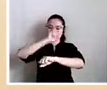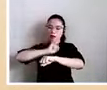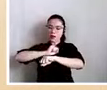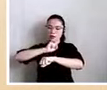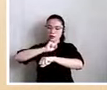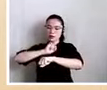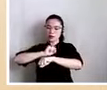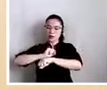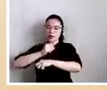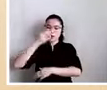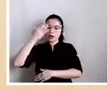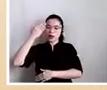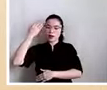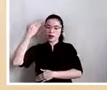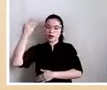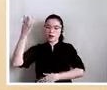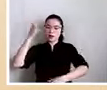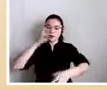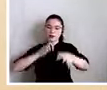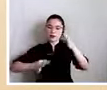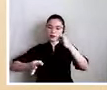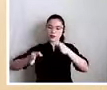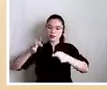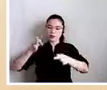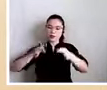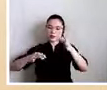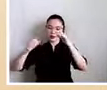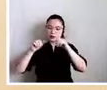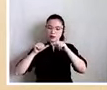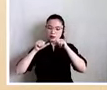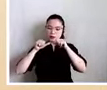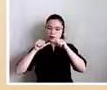His justice endures